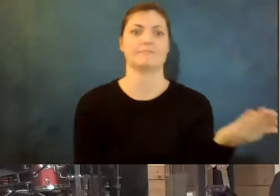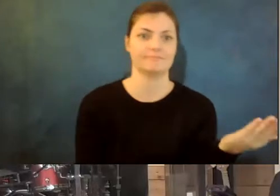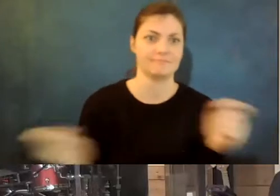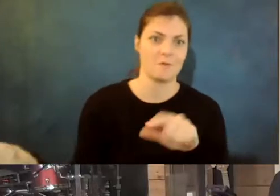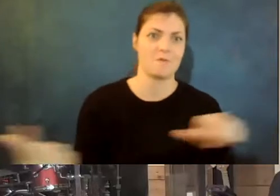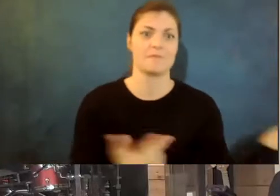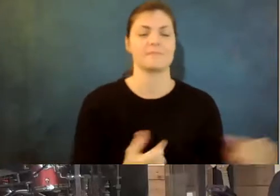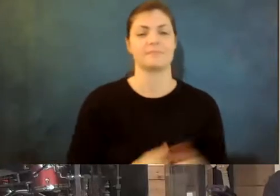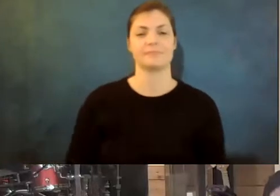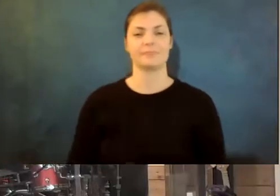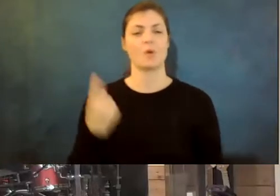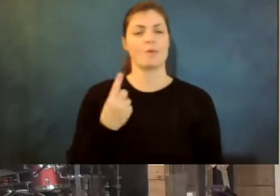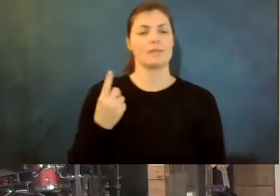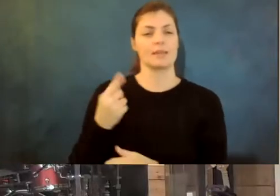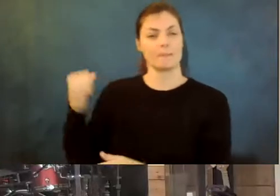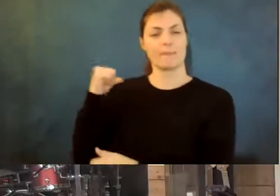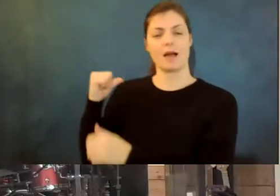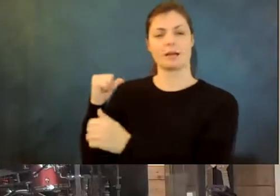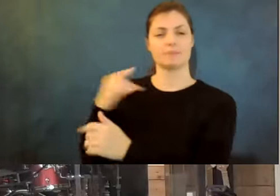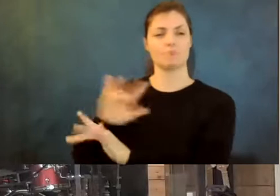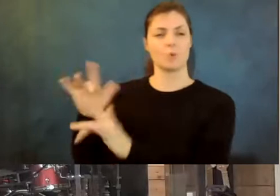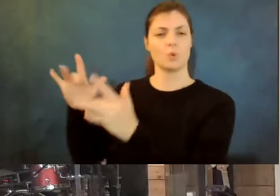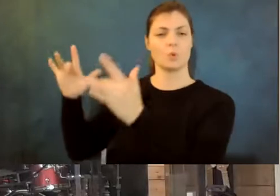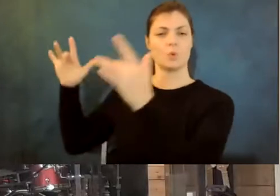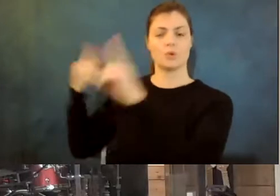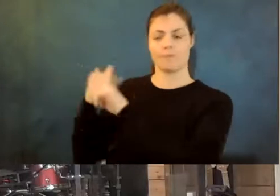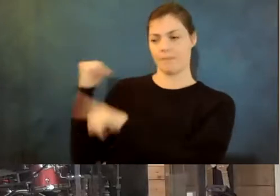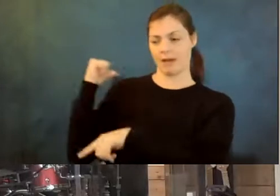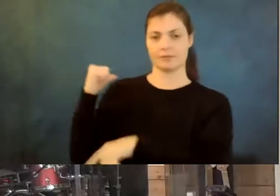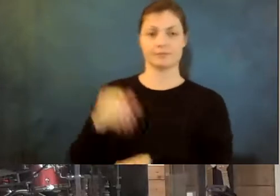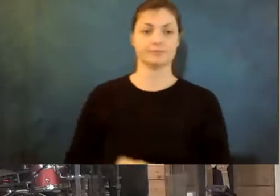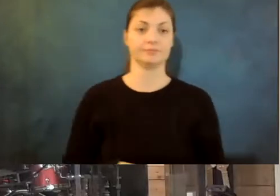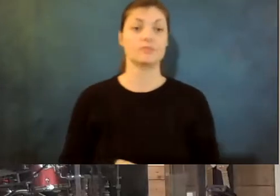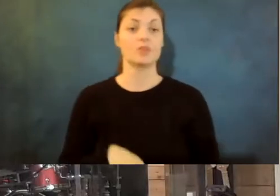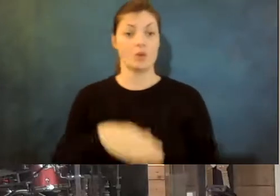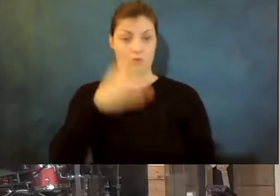The afterglow of God. He says, stand on the rock, and then he carries him. He